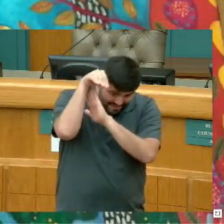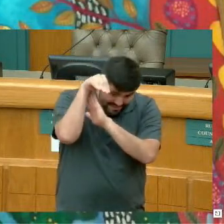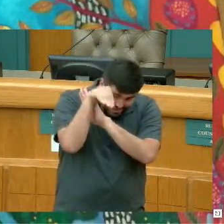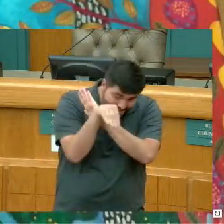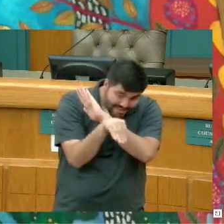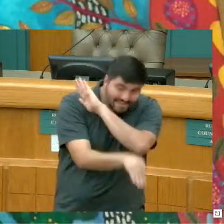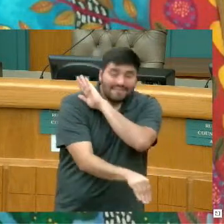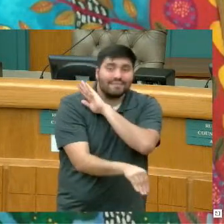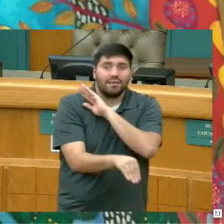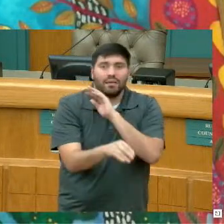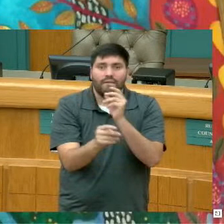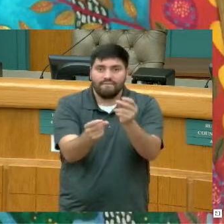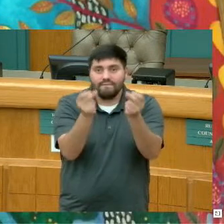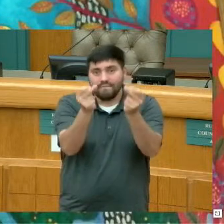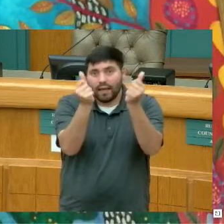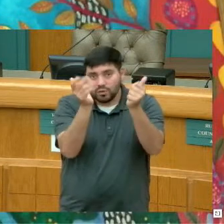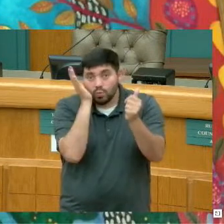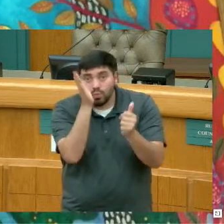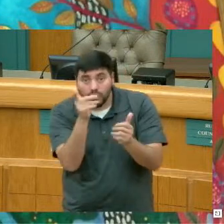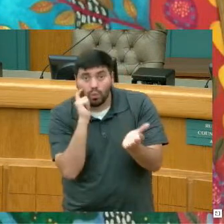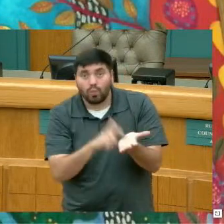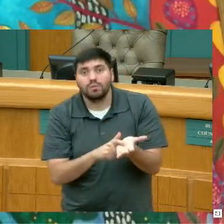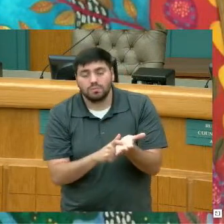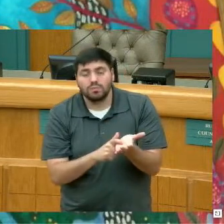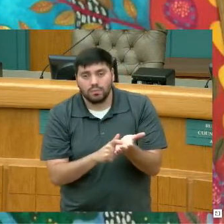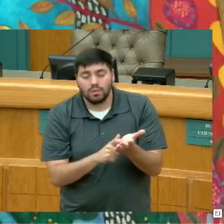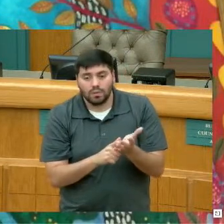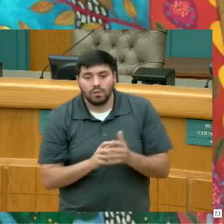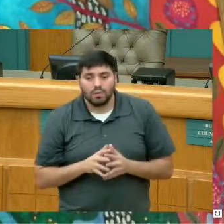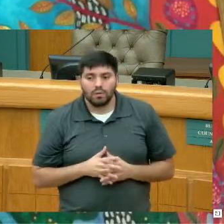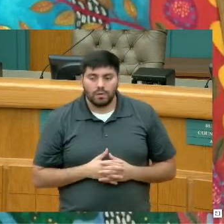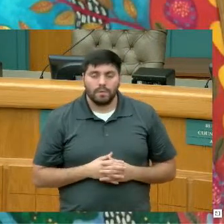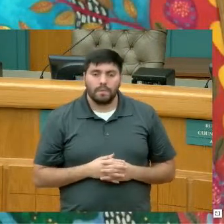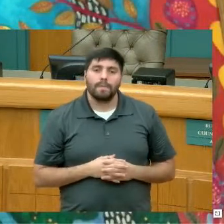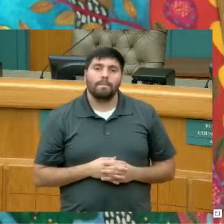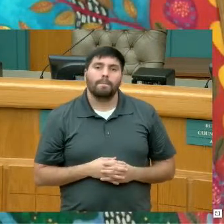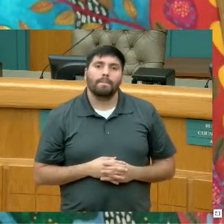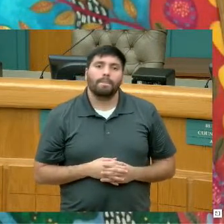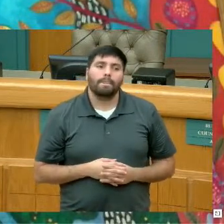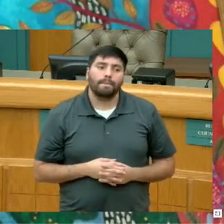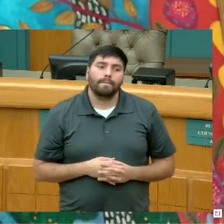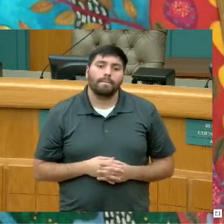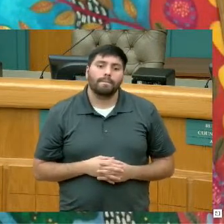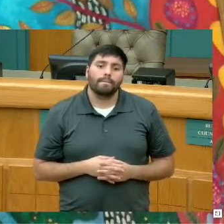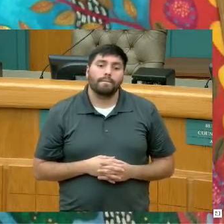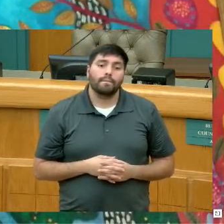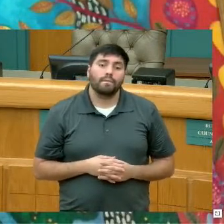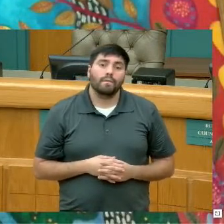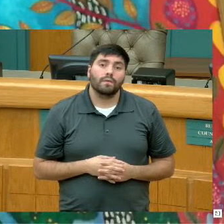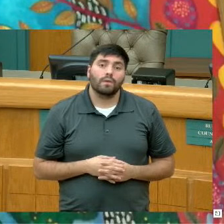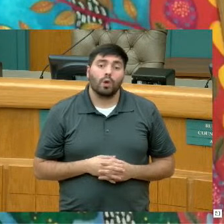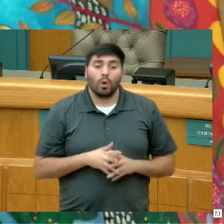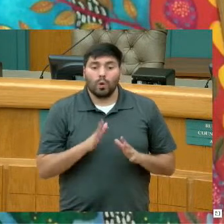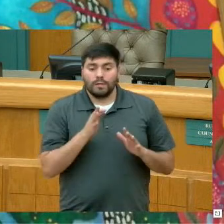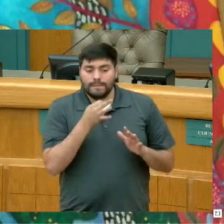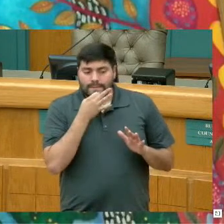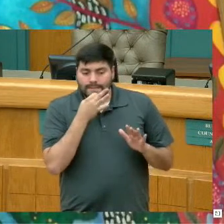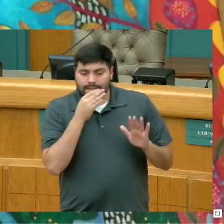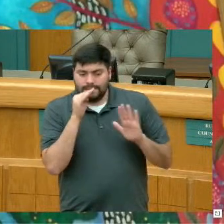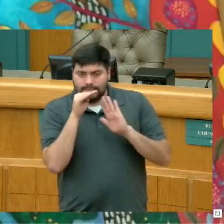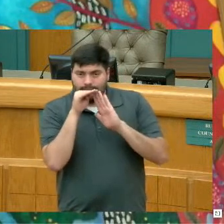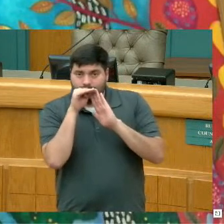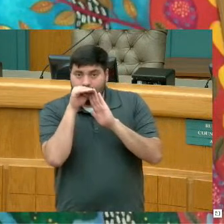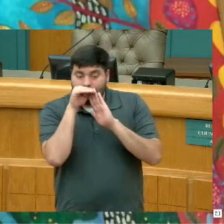roller coaster ride is going to come down even faster. We're on the edge. Or maybe you can say we're on the